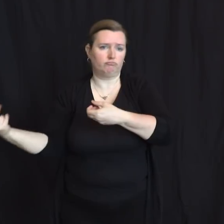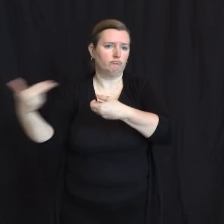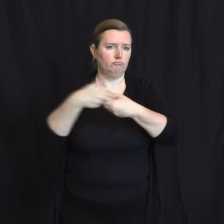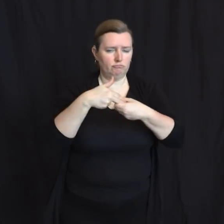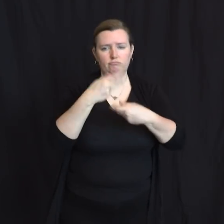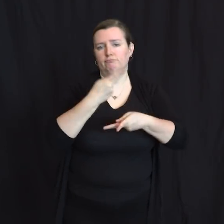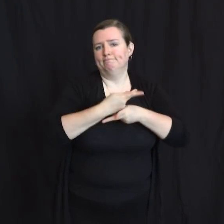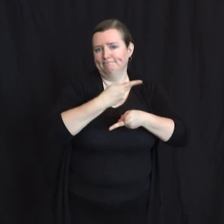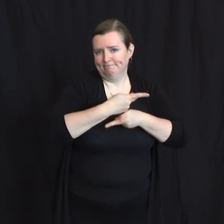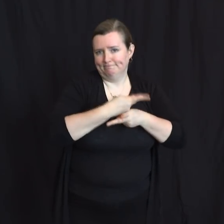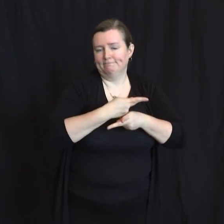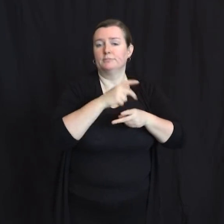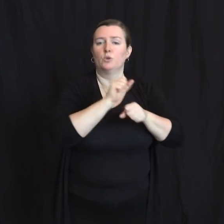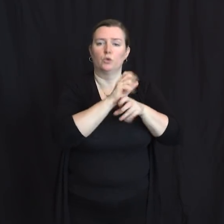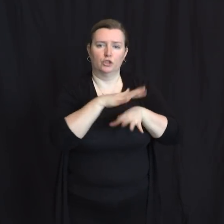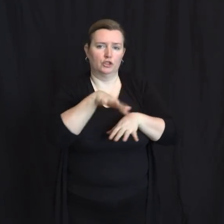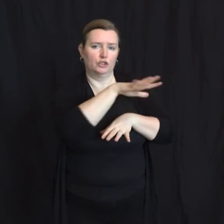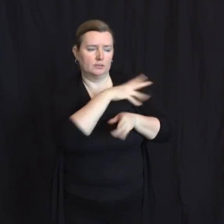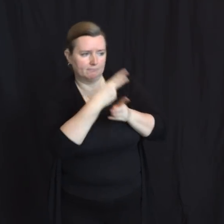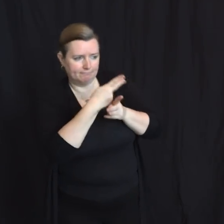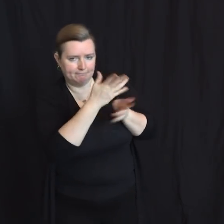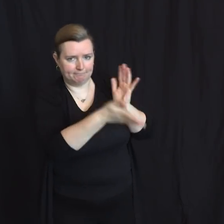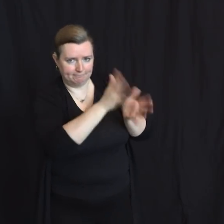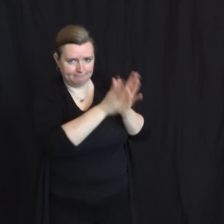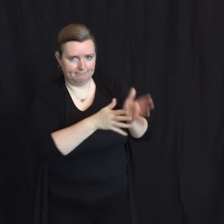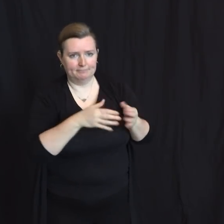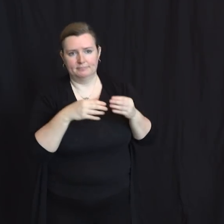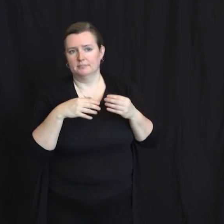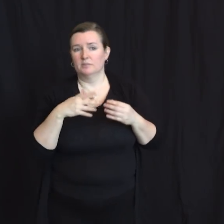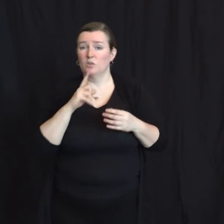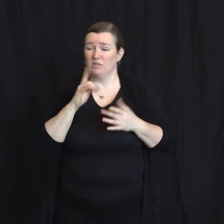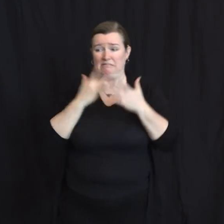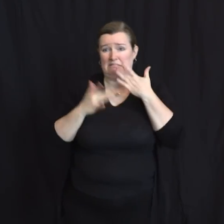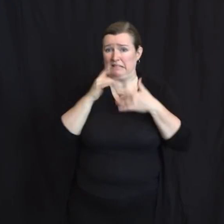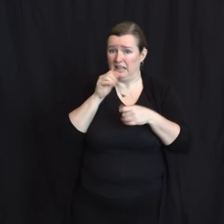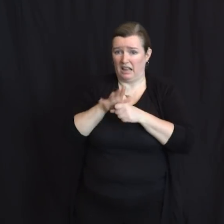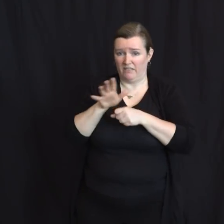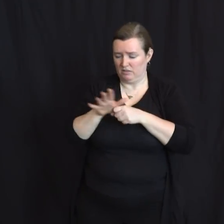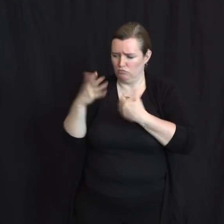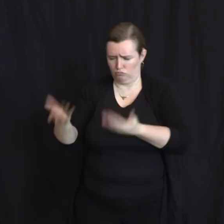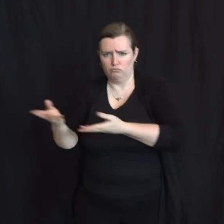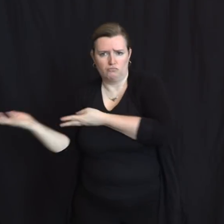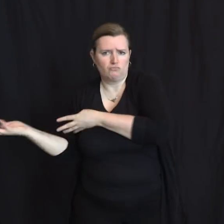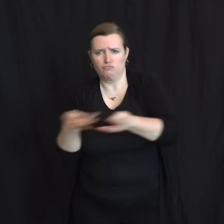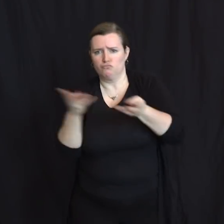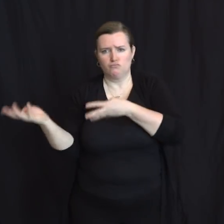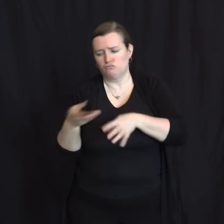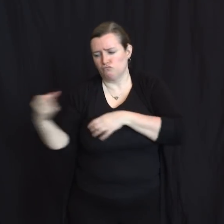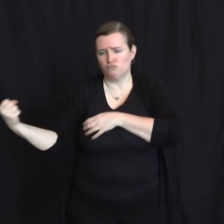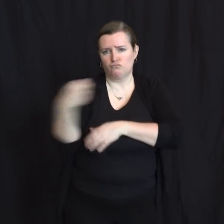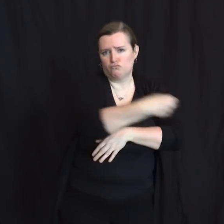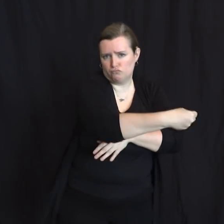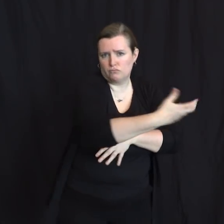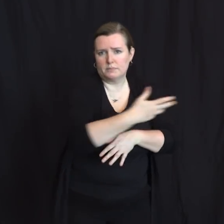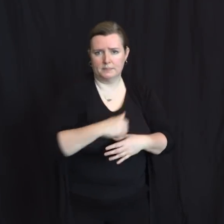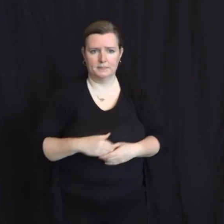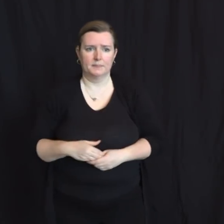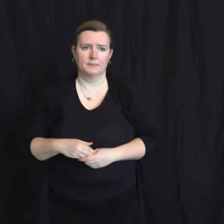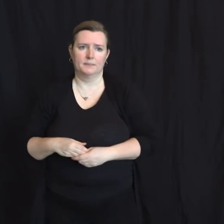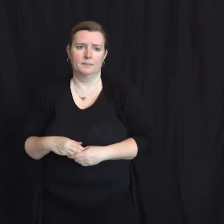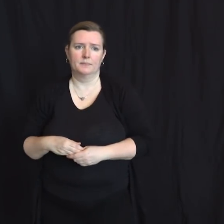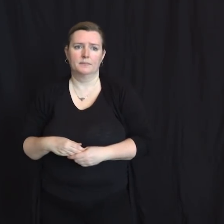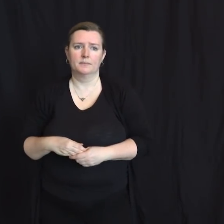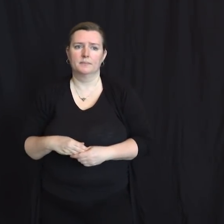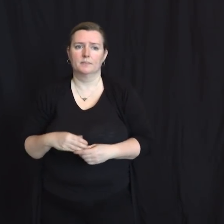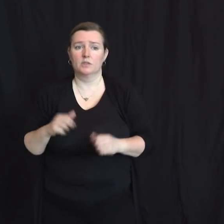workforce with all the shortages in the healthcare workforce right away. And lots of other initiatives, maximizing supplies